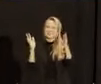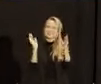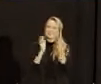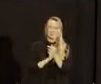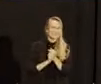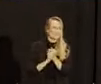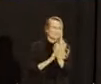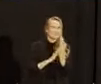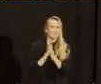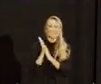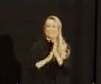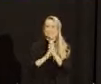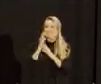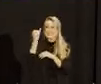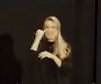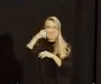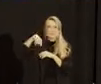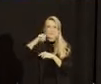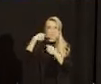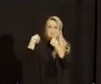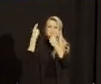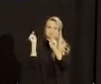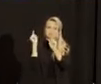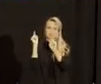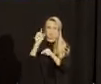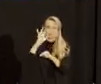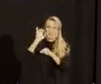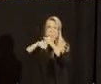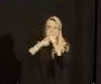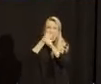If this is your 25th year, please raise your hand.